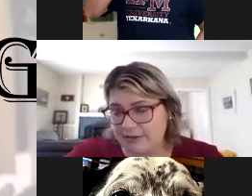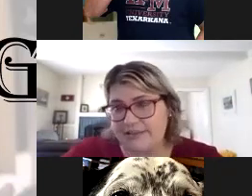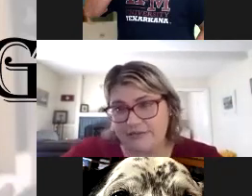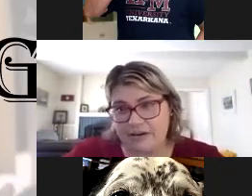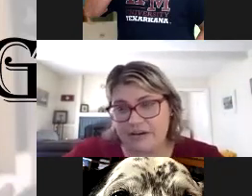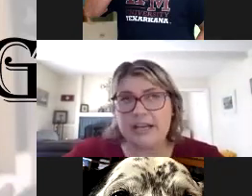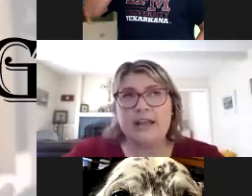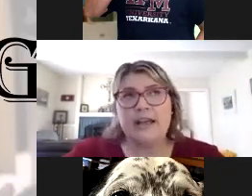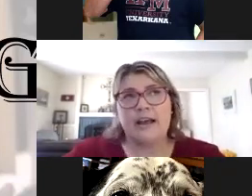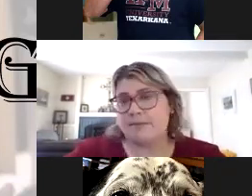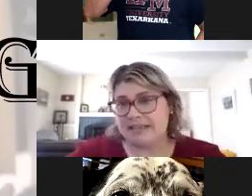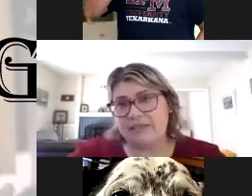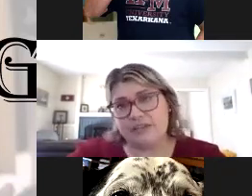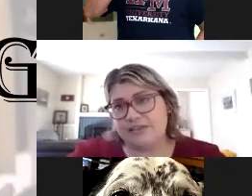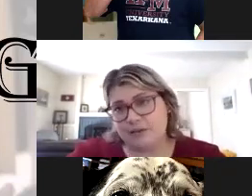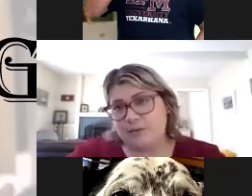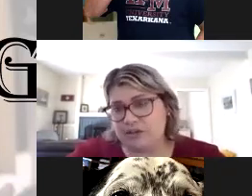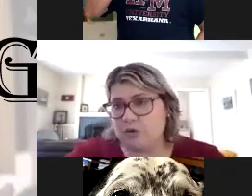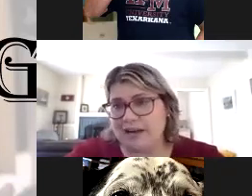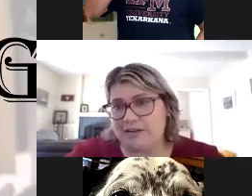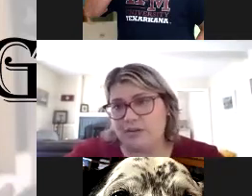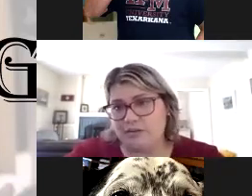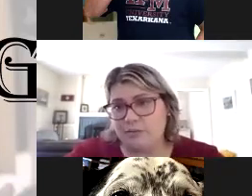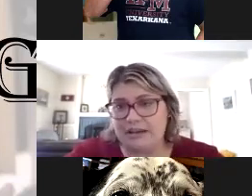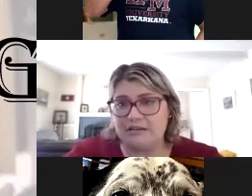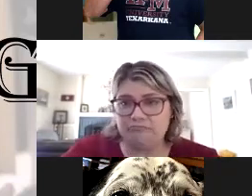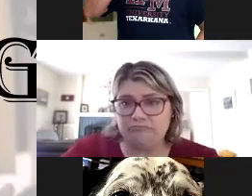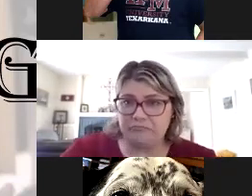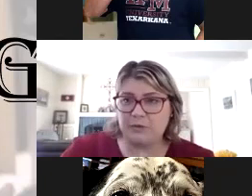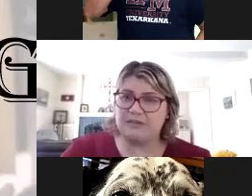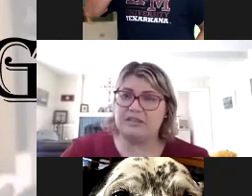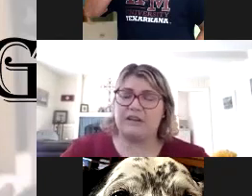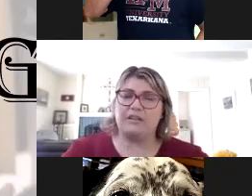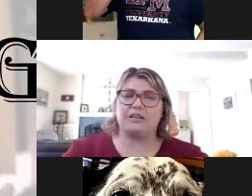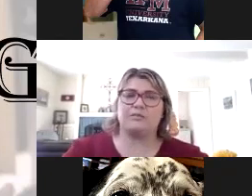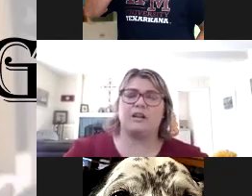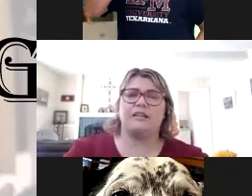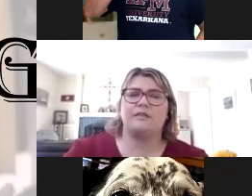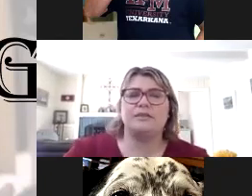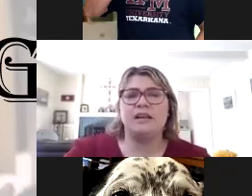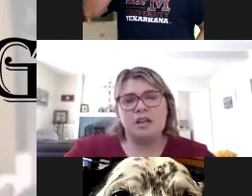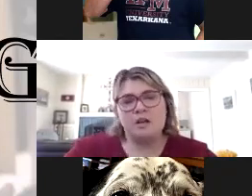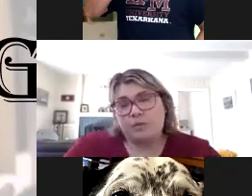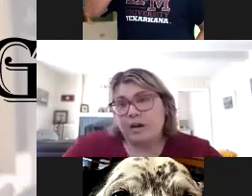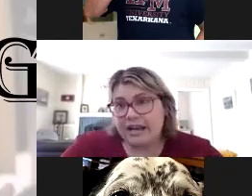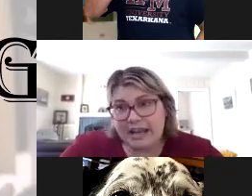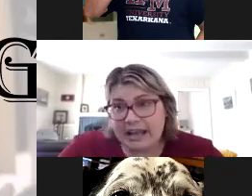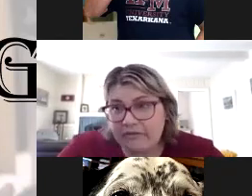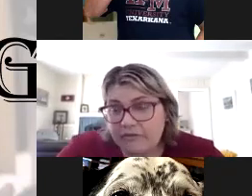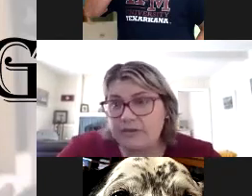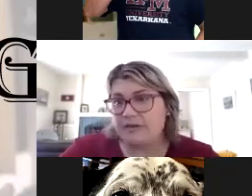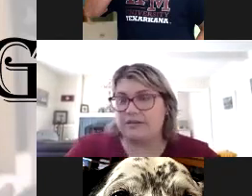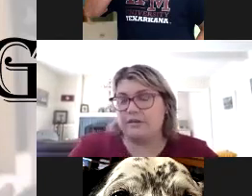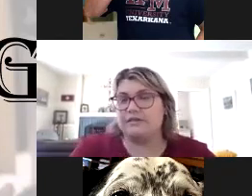state. So it's very safe to assume that Joe Biden will win those 55 Electoral College votes. But what